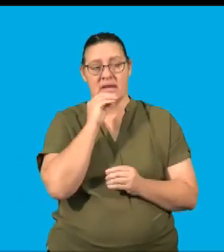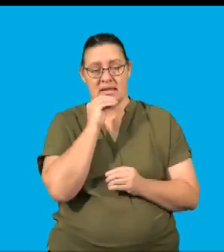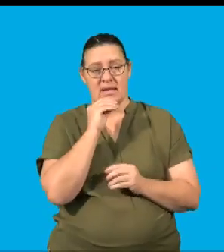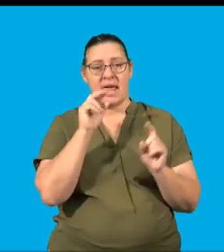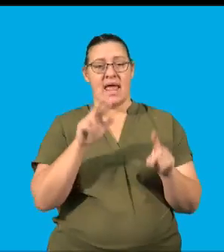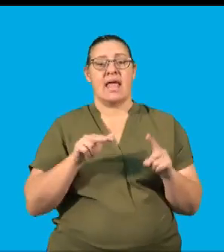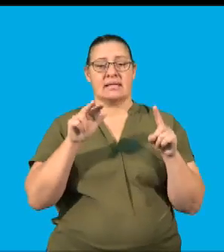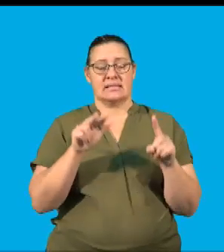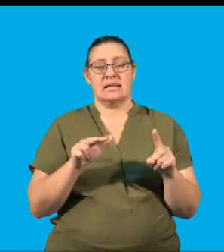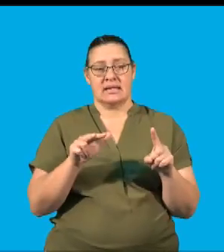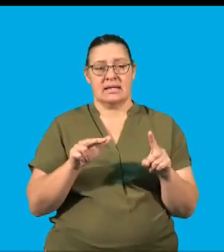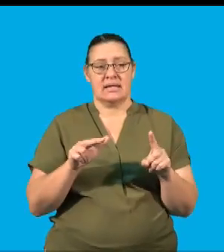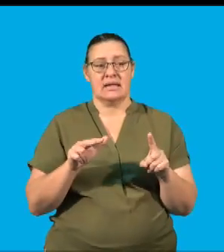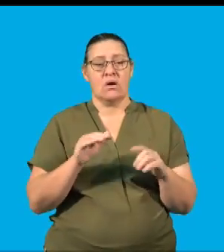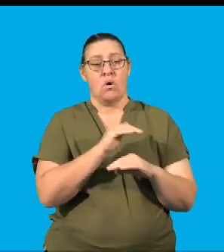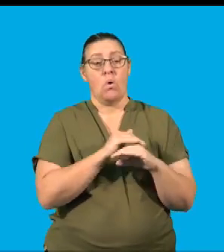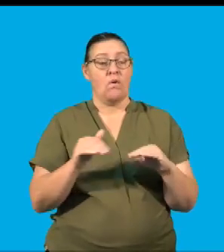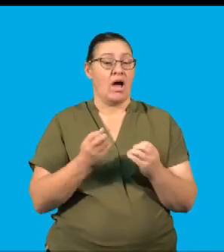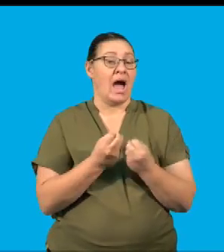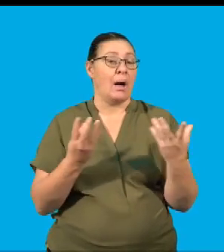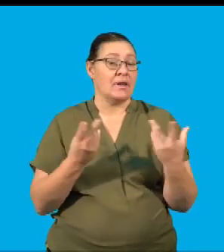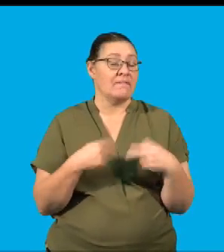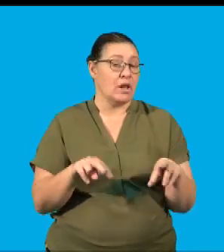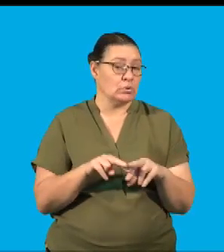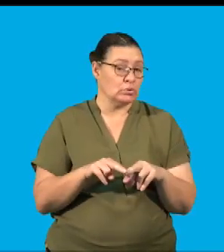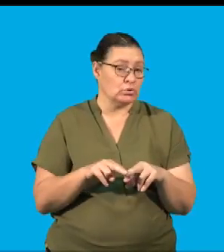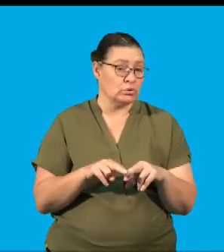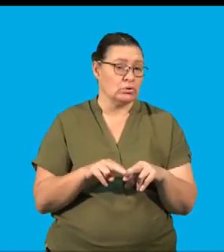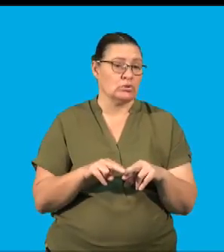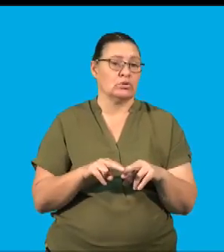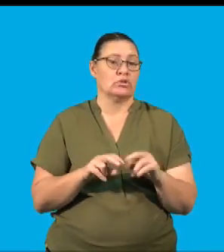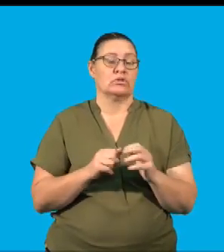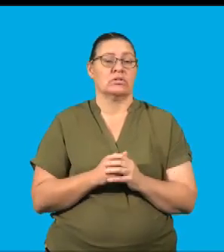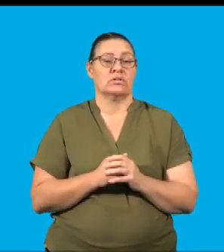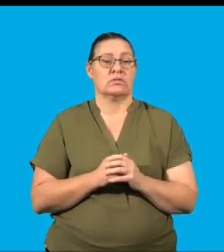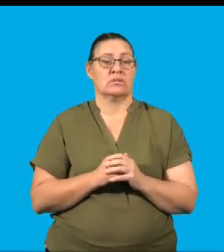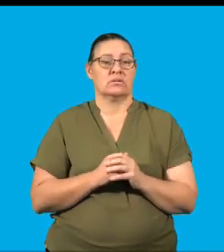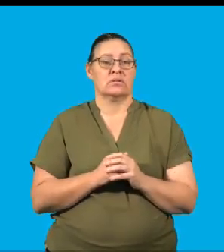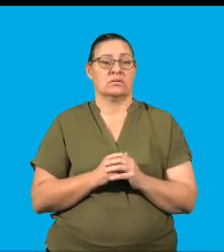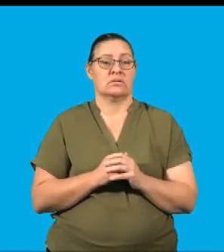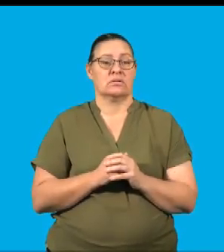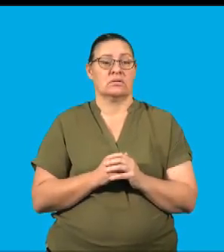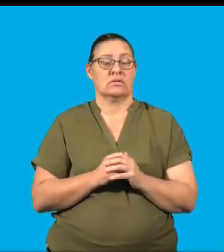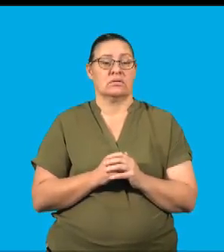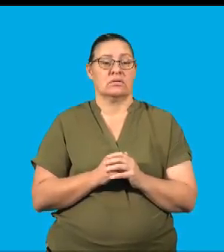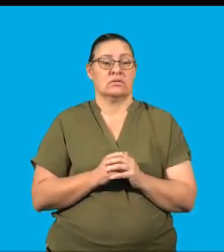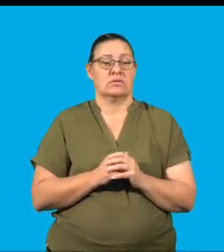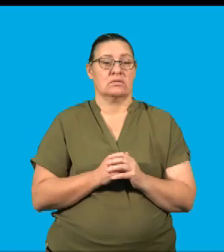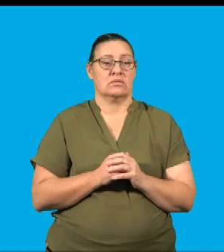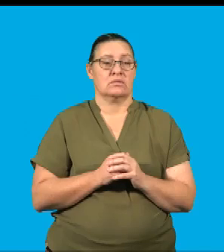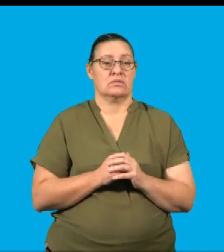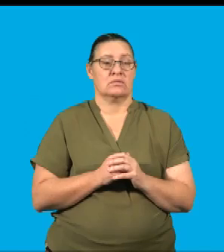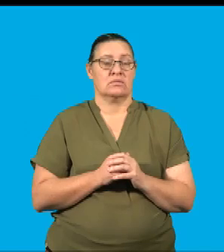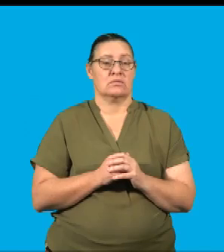So it is 18 over a total of how many values? It's 18, 19, 20,